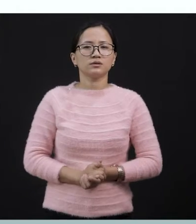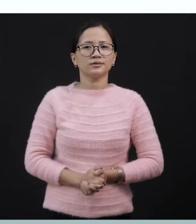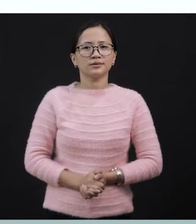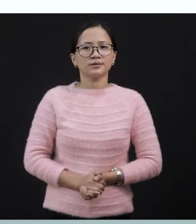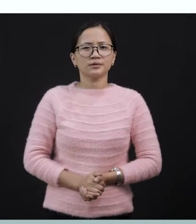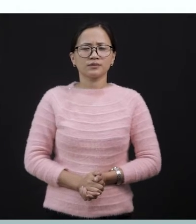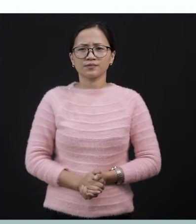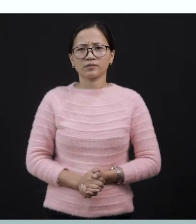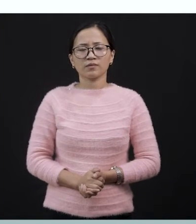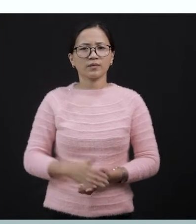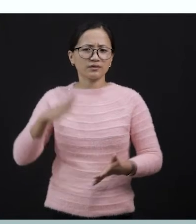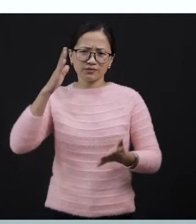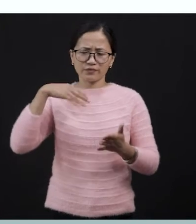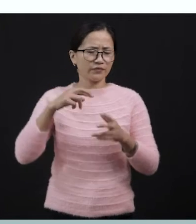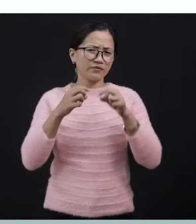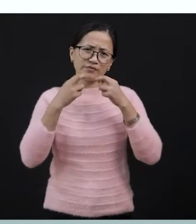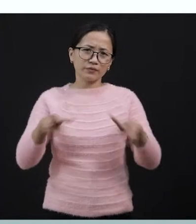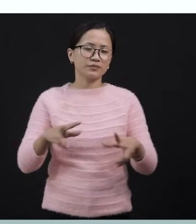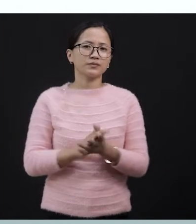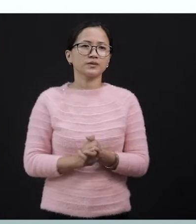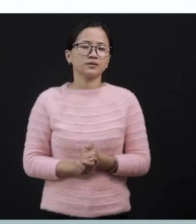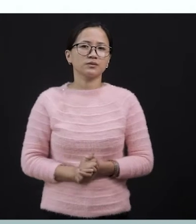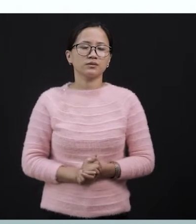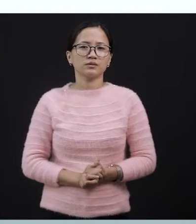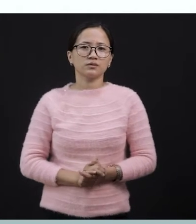Right? It's very spicy.